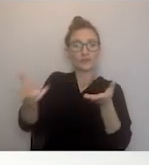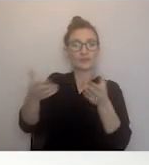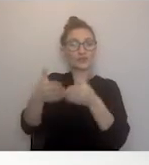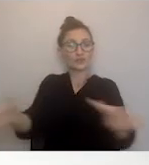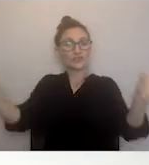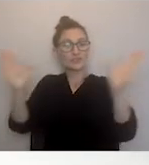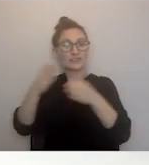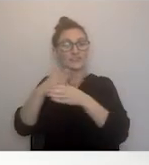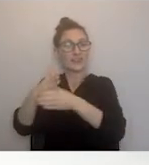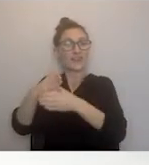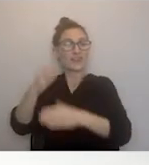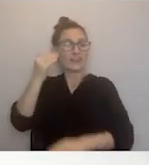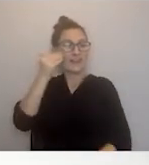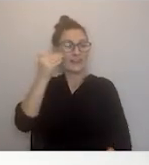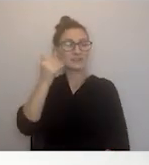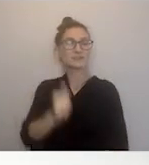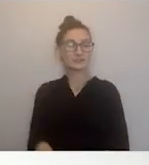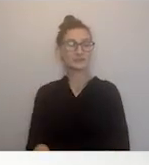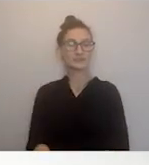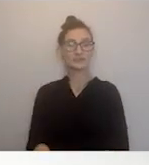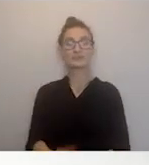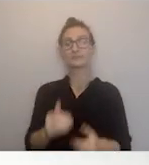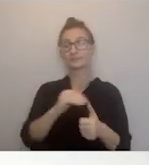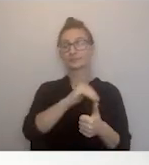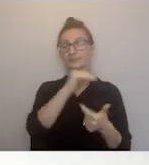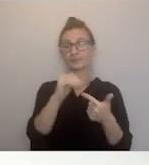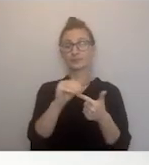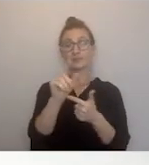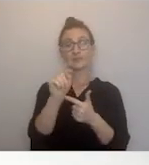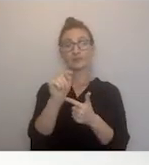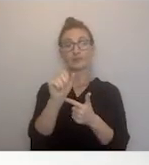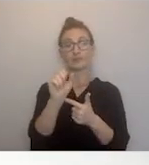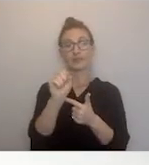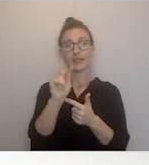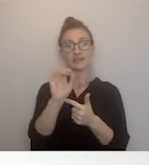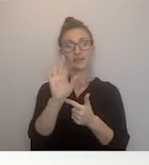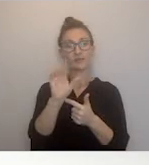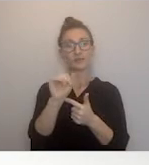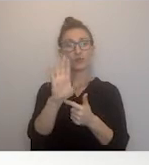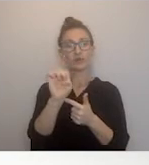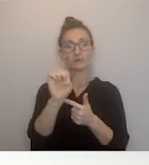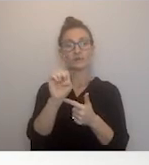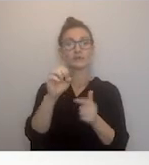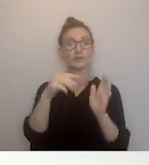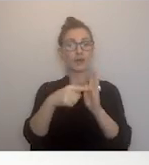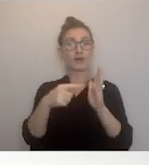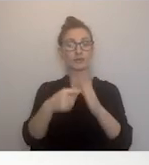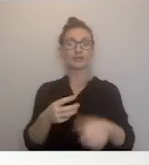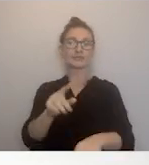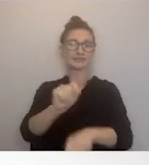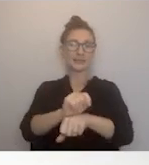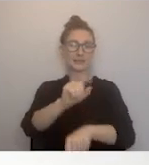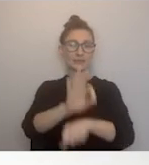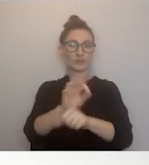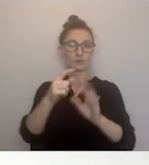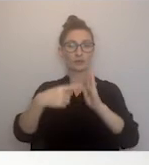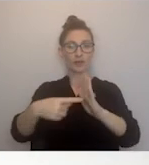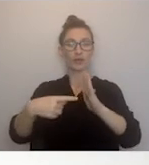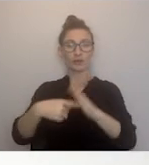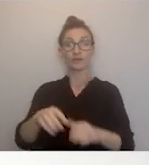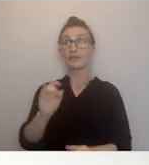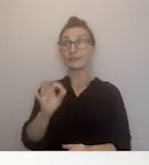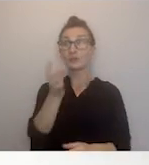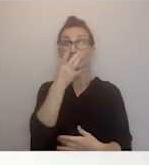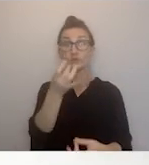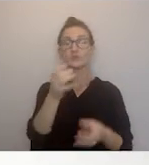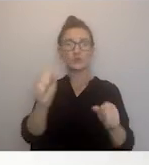and knowledge. The second model that we use is our task force model, and if anyone wants to join our task force, we would love to have you. So our